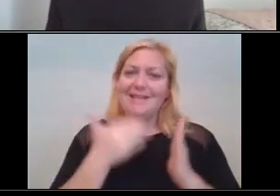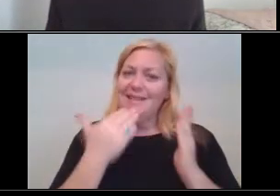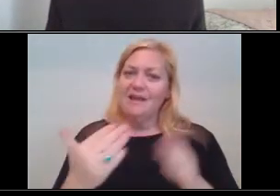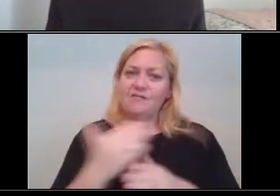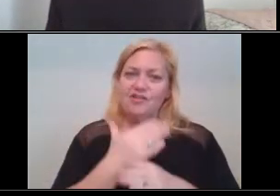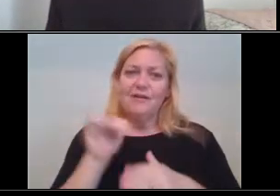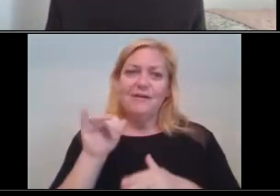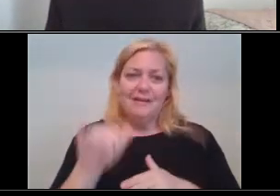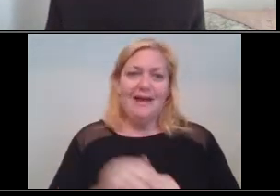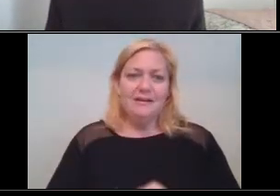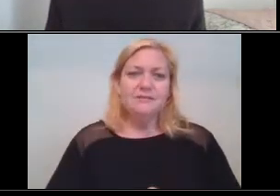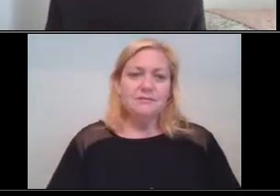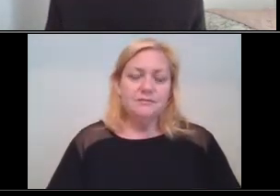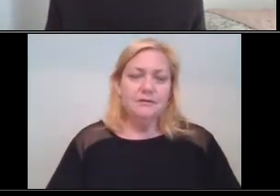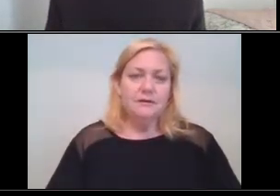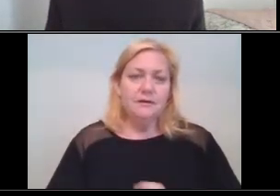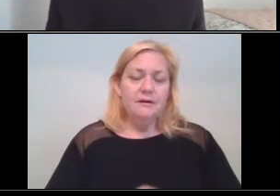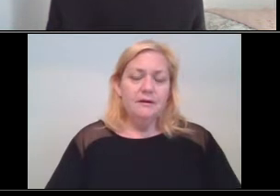that.